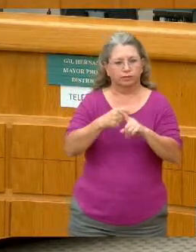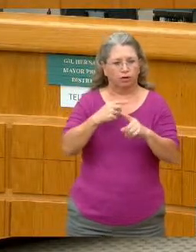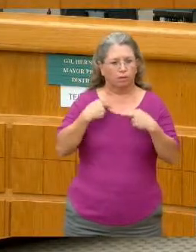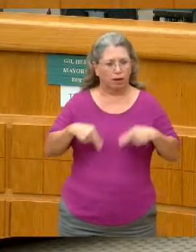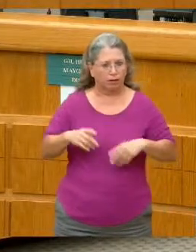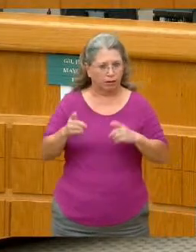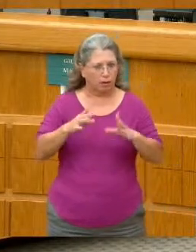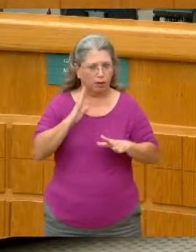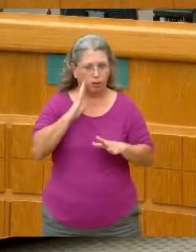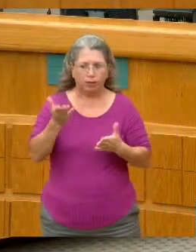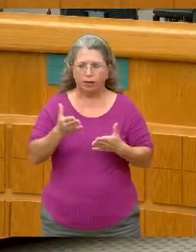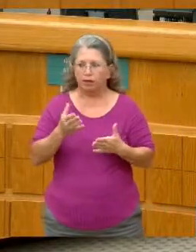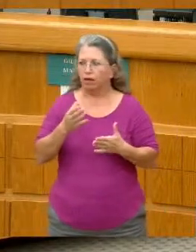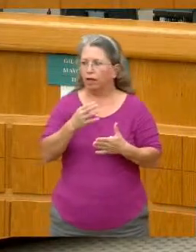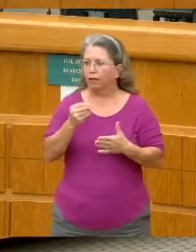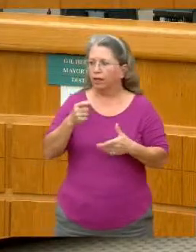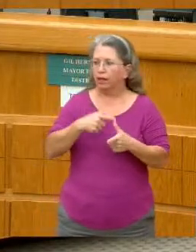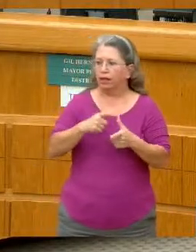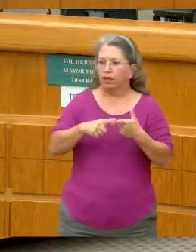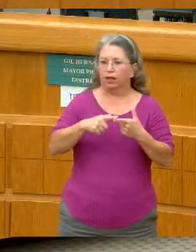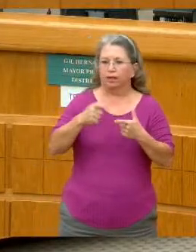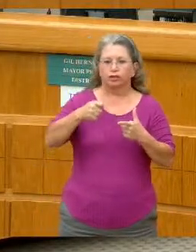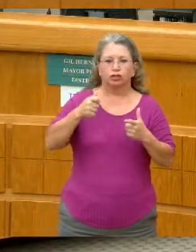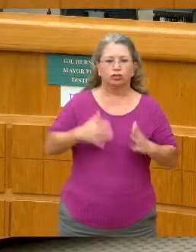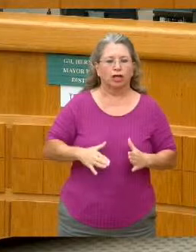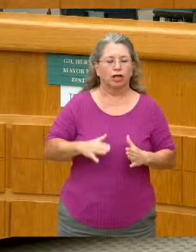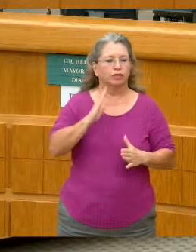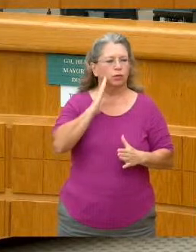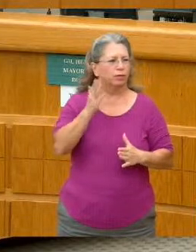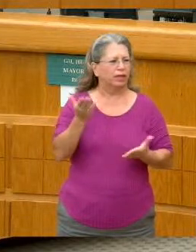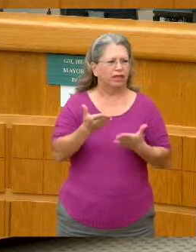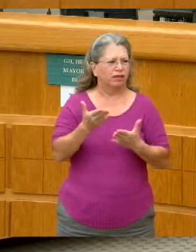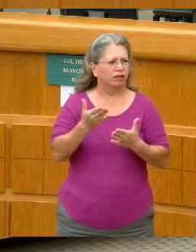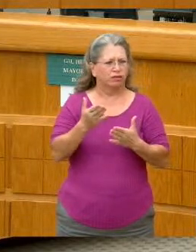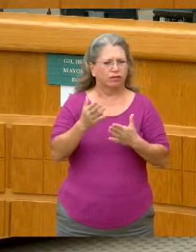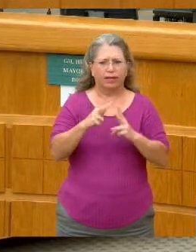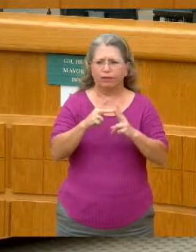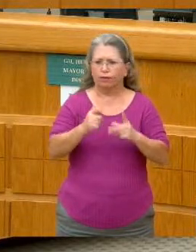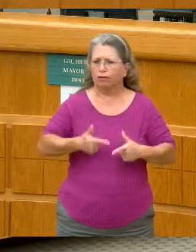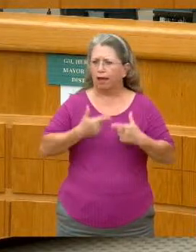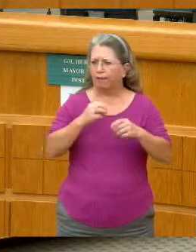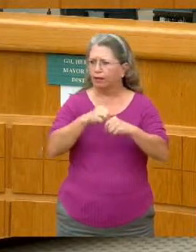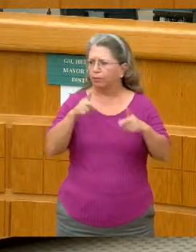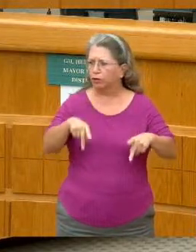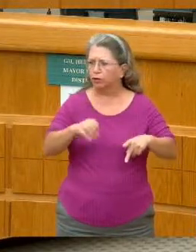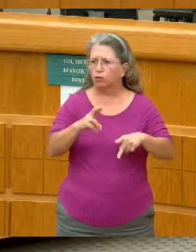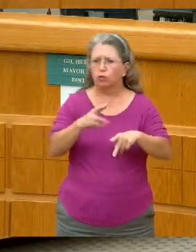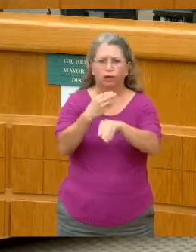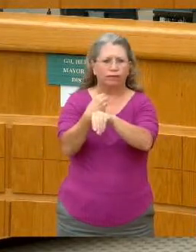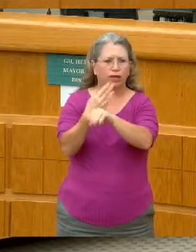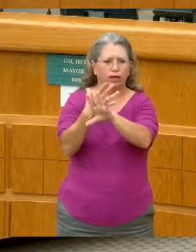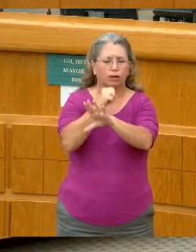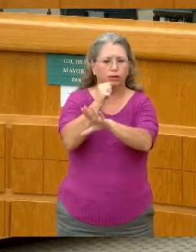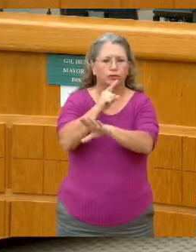of the two, as far as we know. All right. Well, one, we want